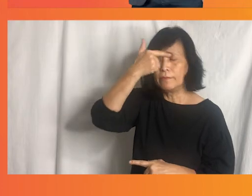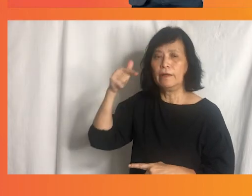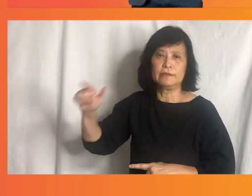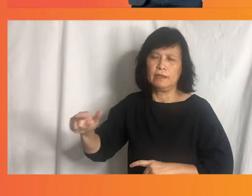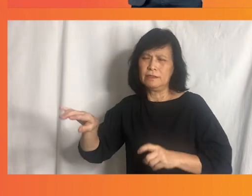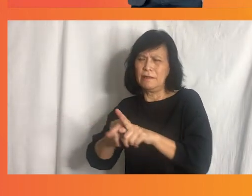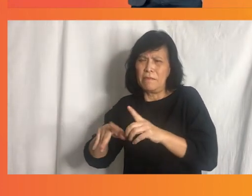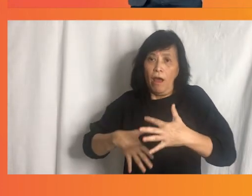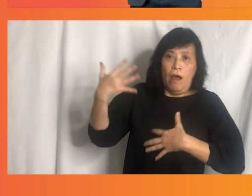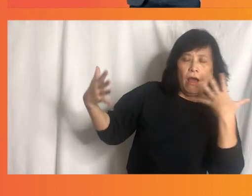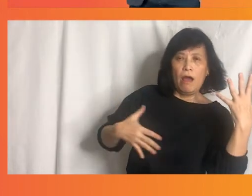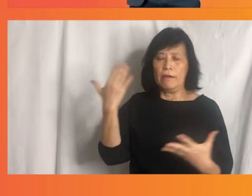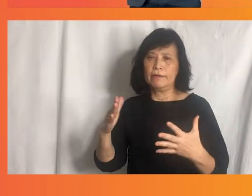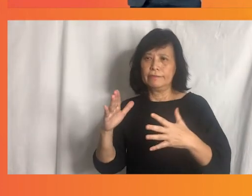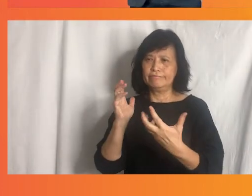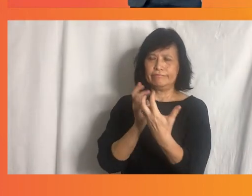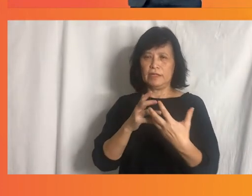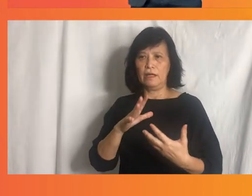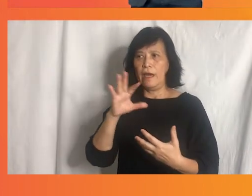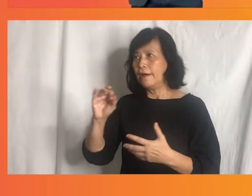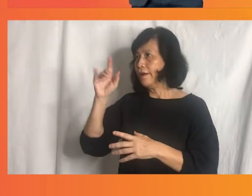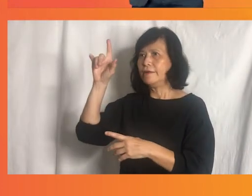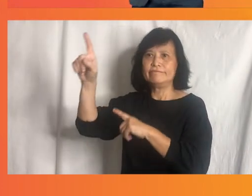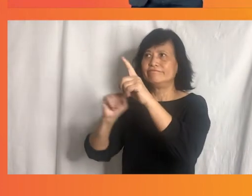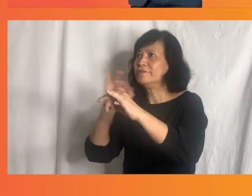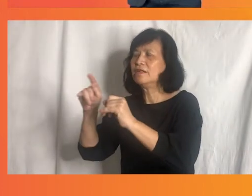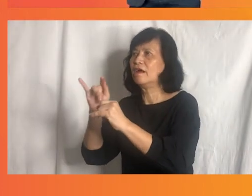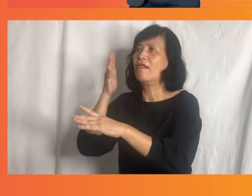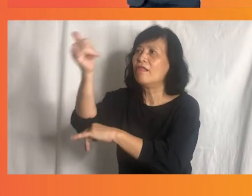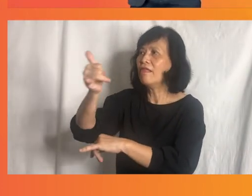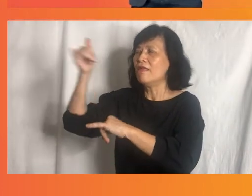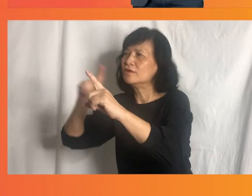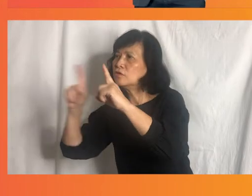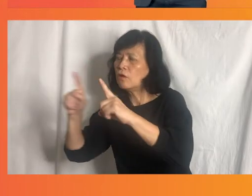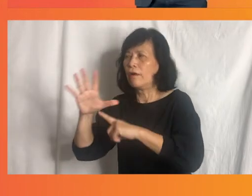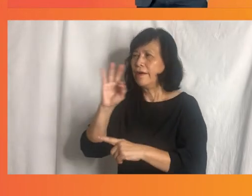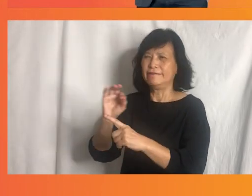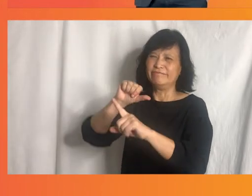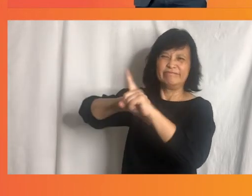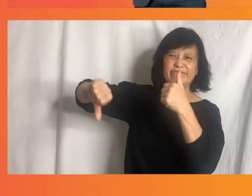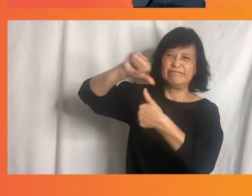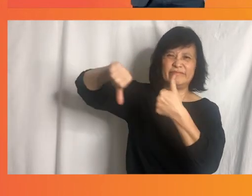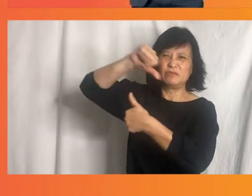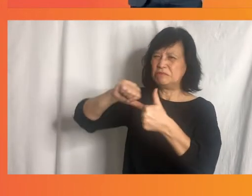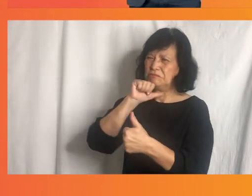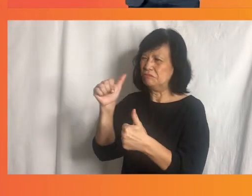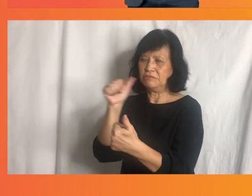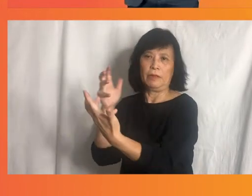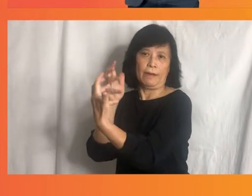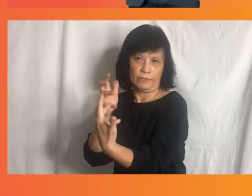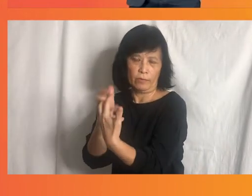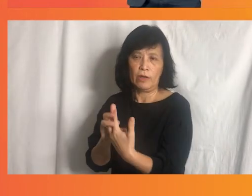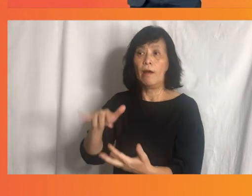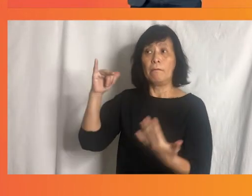risky behaviors, such as picking up braids randomly in the gym, and his social inappropriateness. Like I mentioned earlier, there's